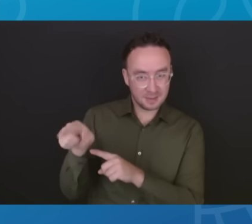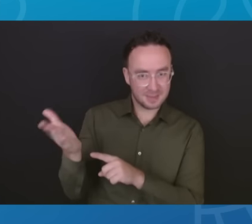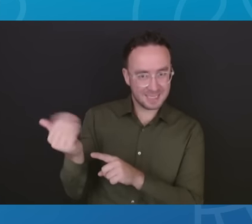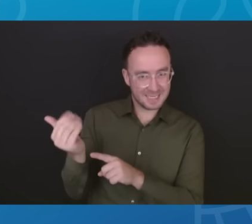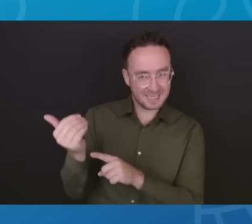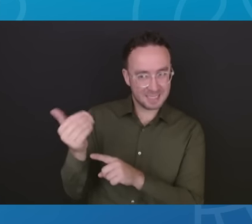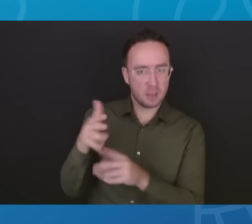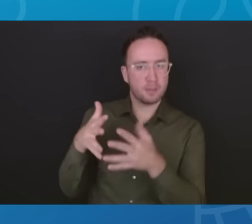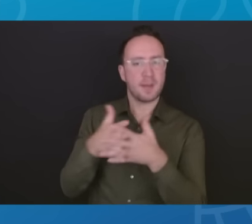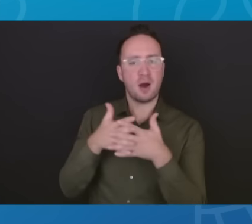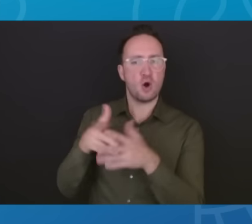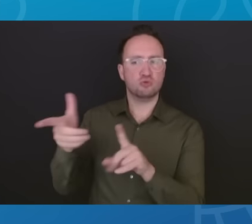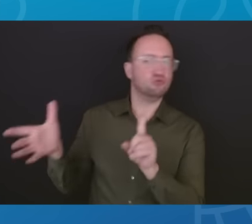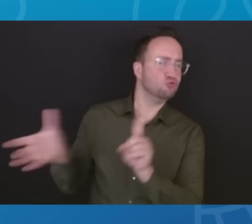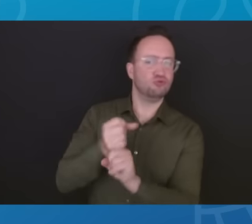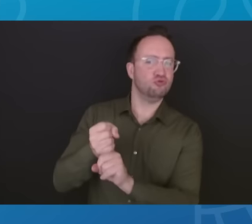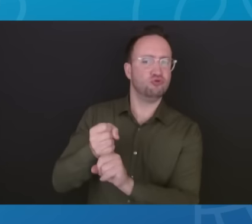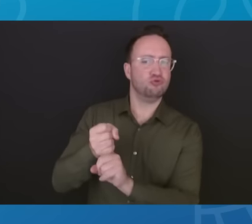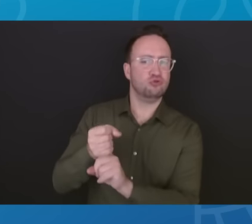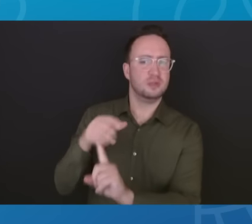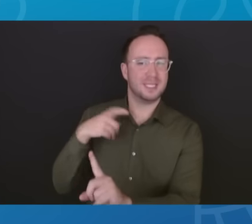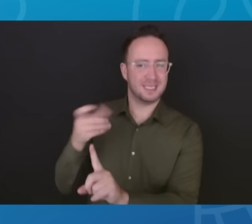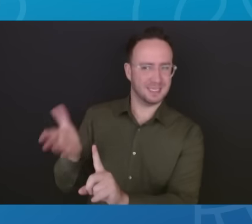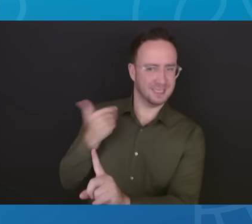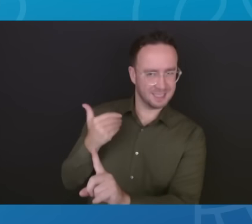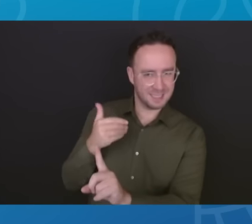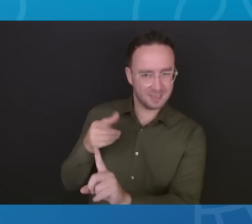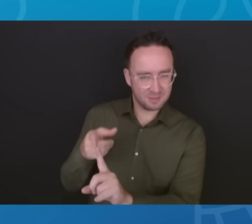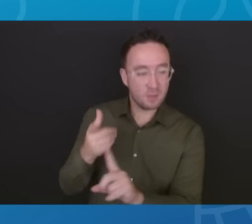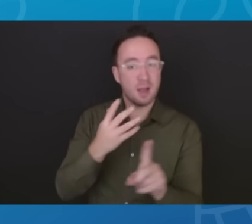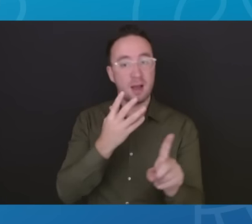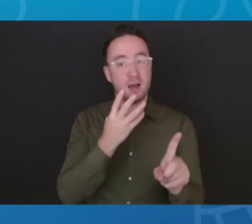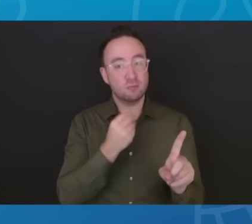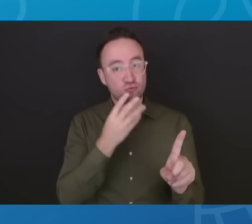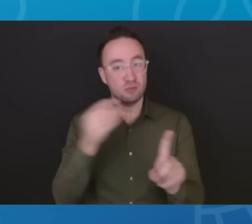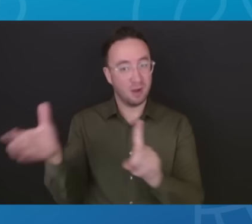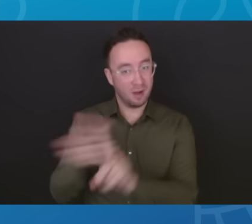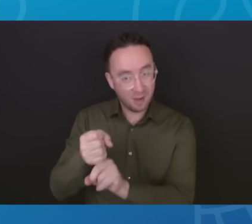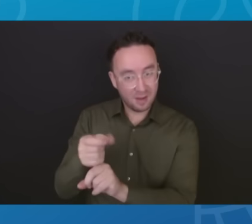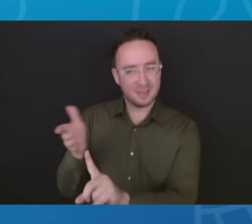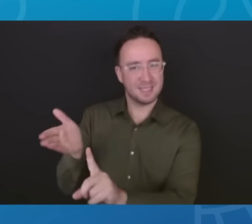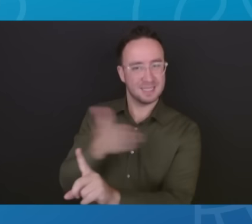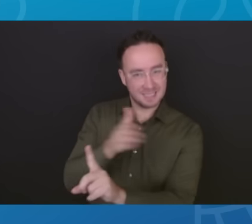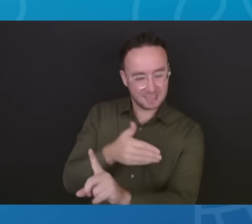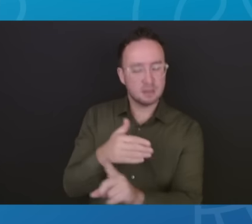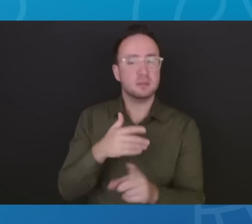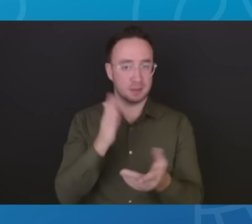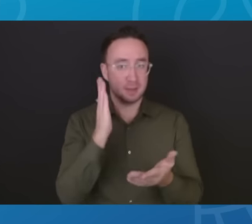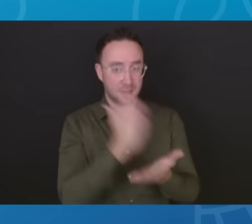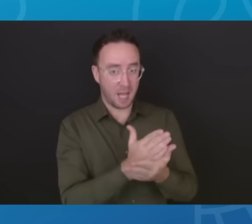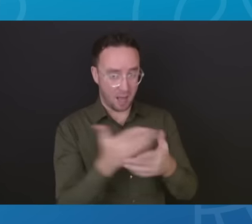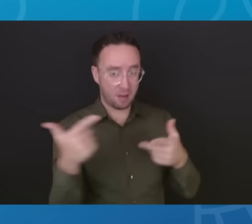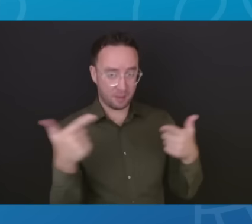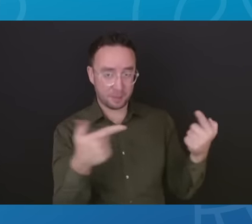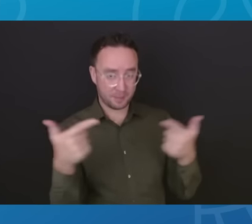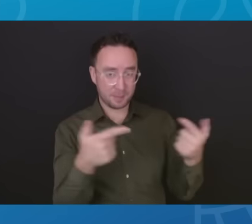other countries is a just outcome. We want to see a ceasefire, but it needs to be a ceasefire that includes both parties to the conflict, not just one.